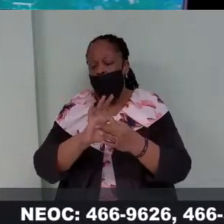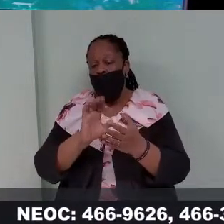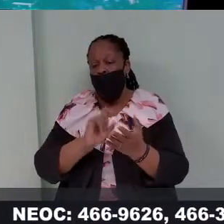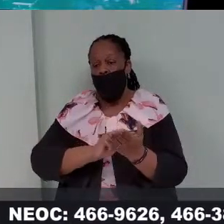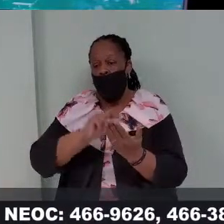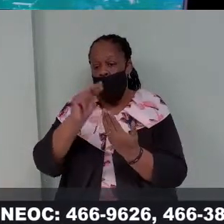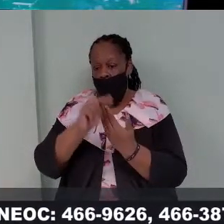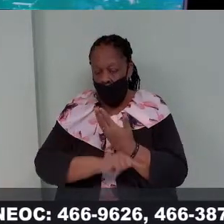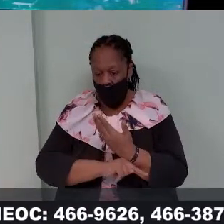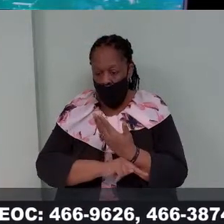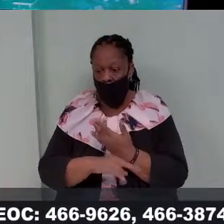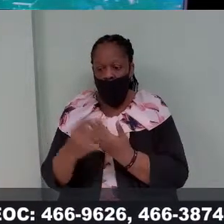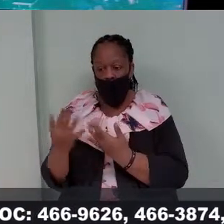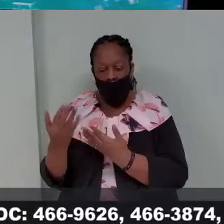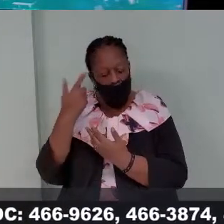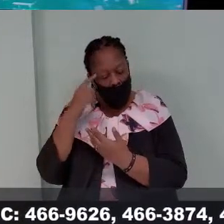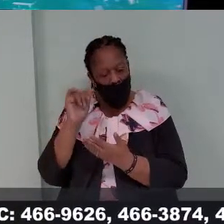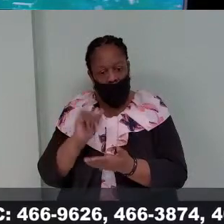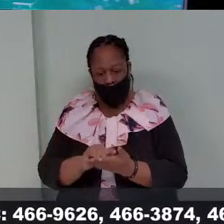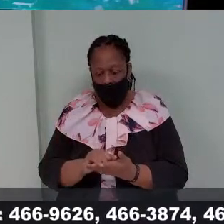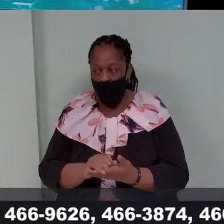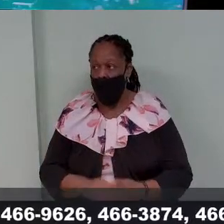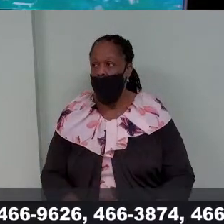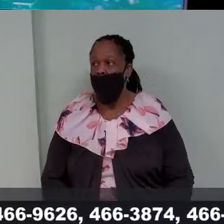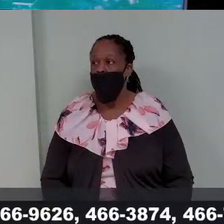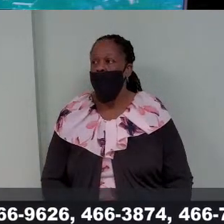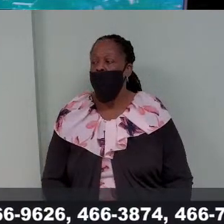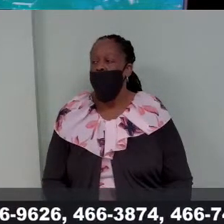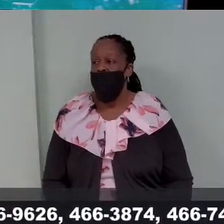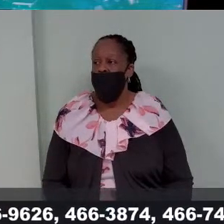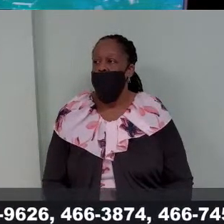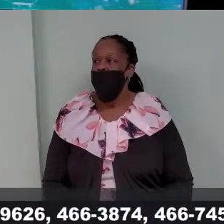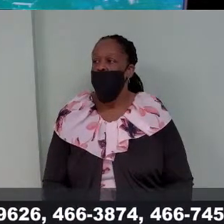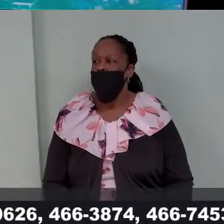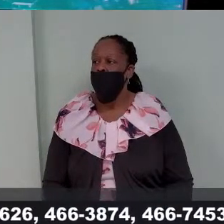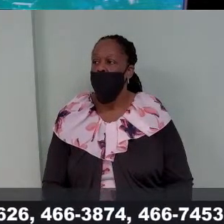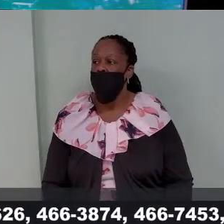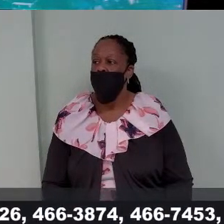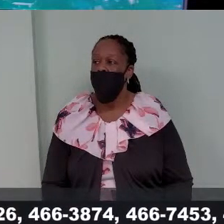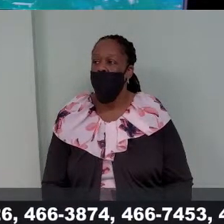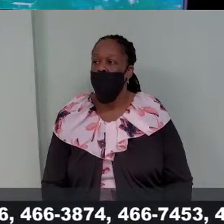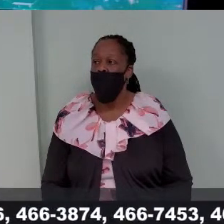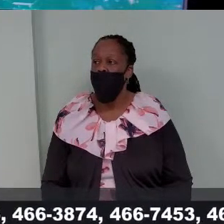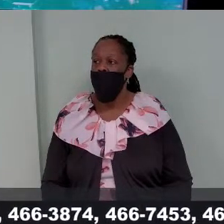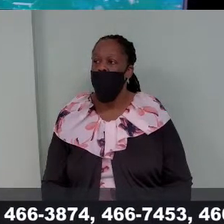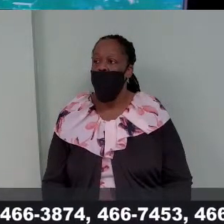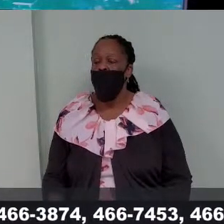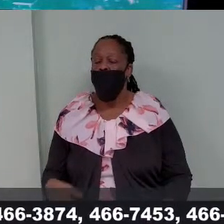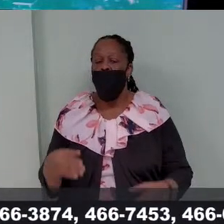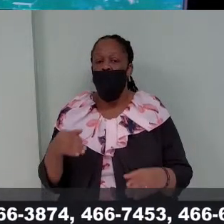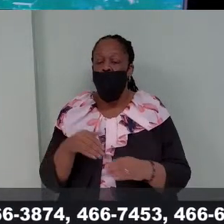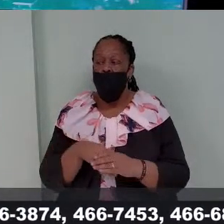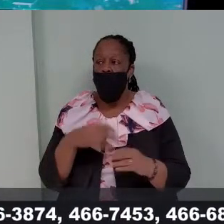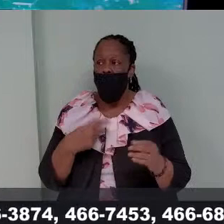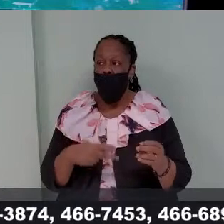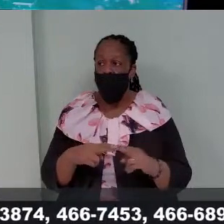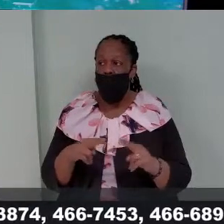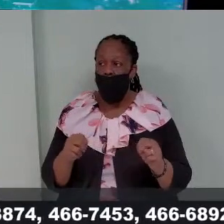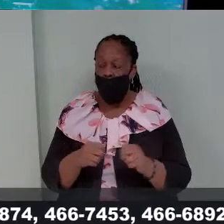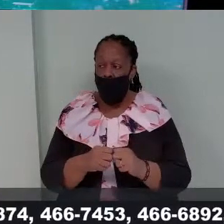if, well, let me just go on by saying that the St. Kitts and Nevis, our federation, we